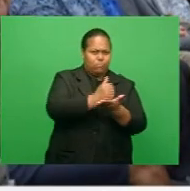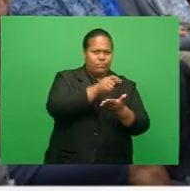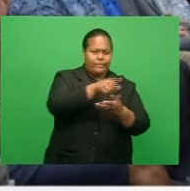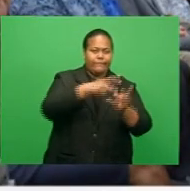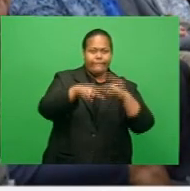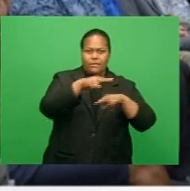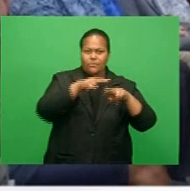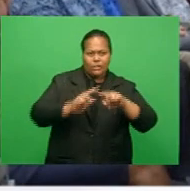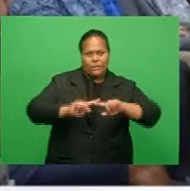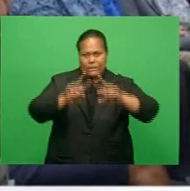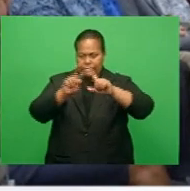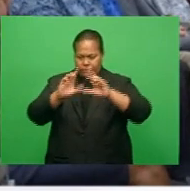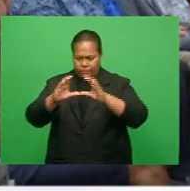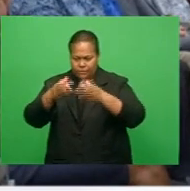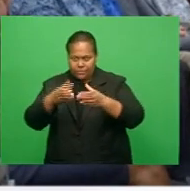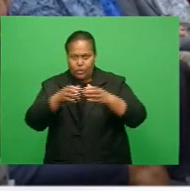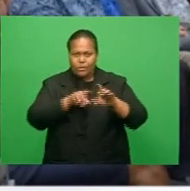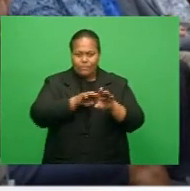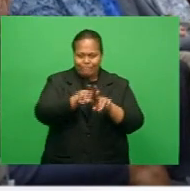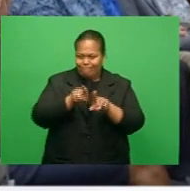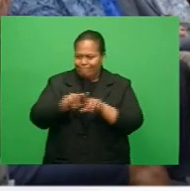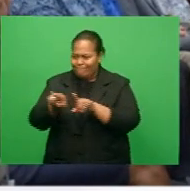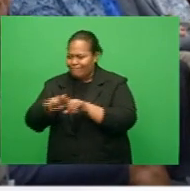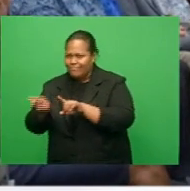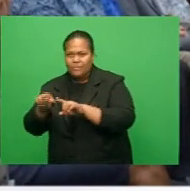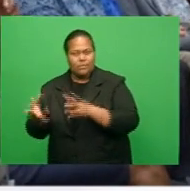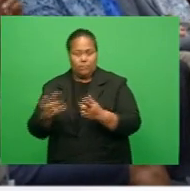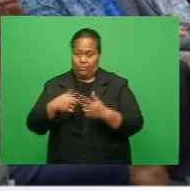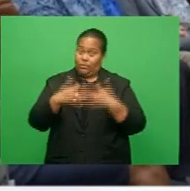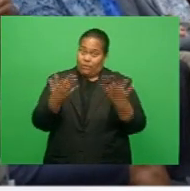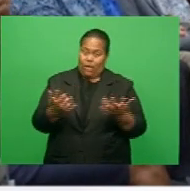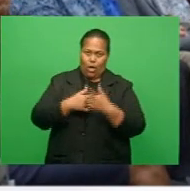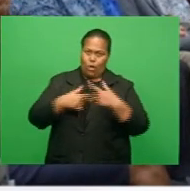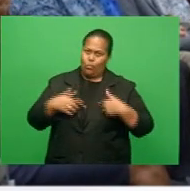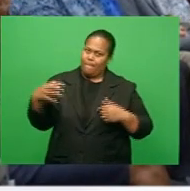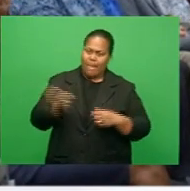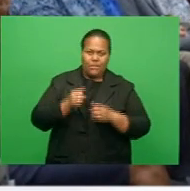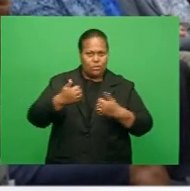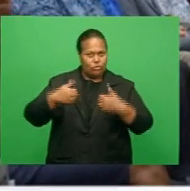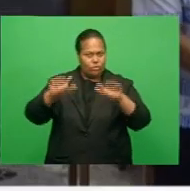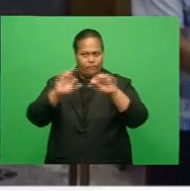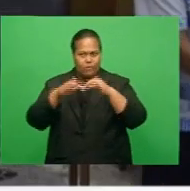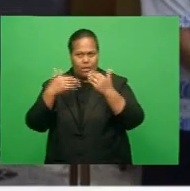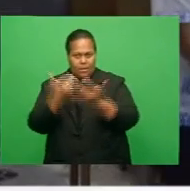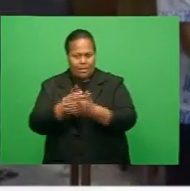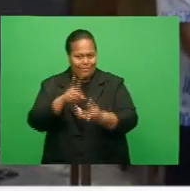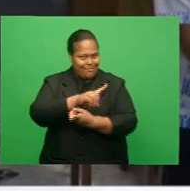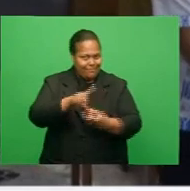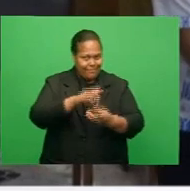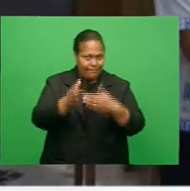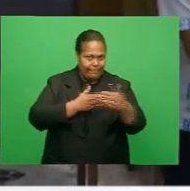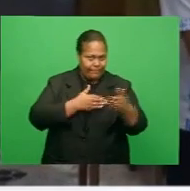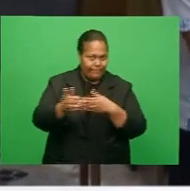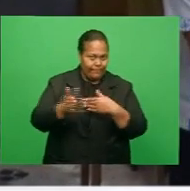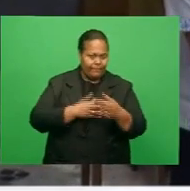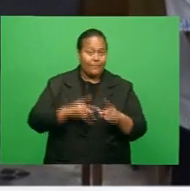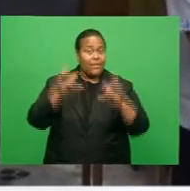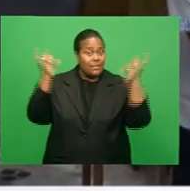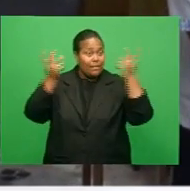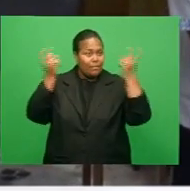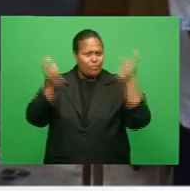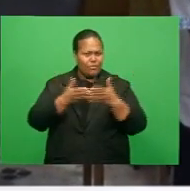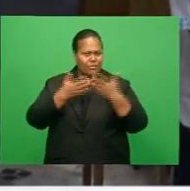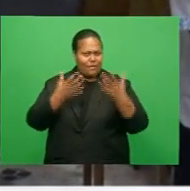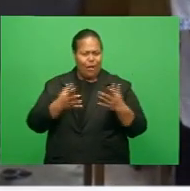of our region each time we faced a major disaster. Major General retired Kondote says the celebration was in line with the